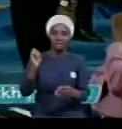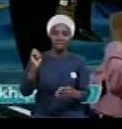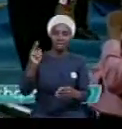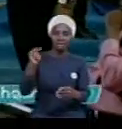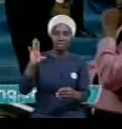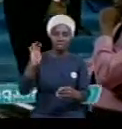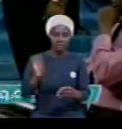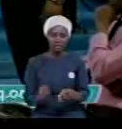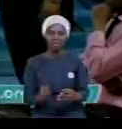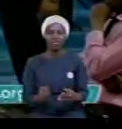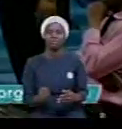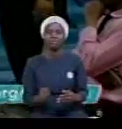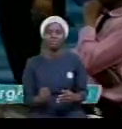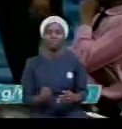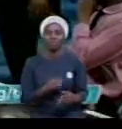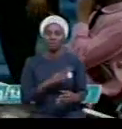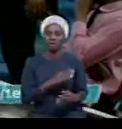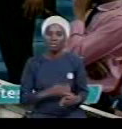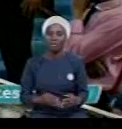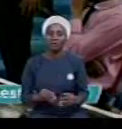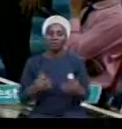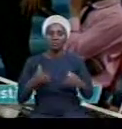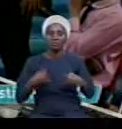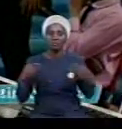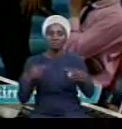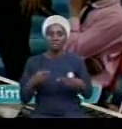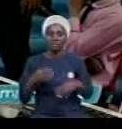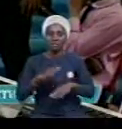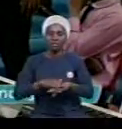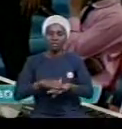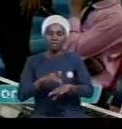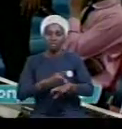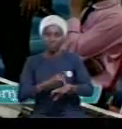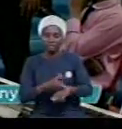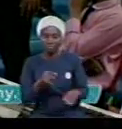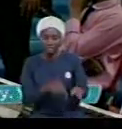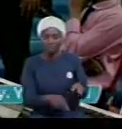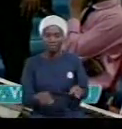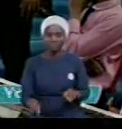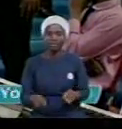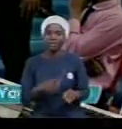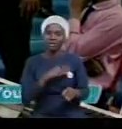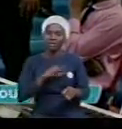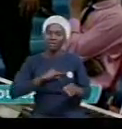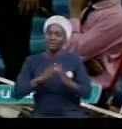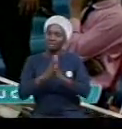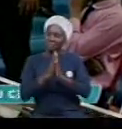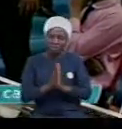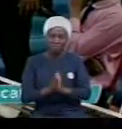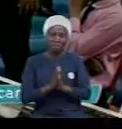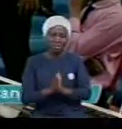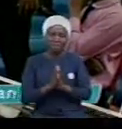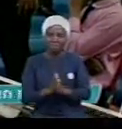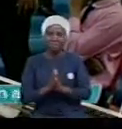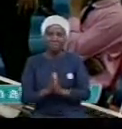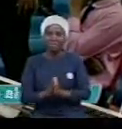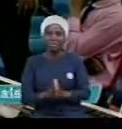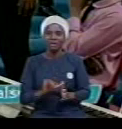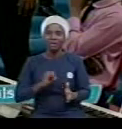alafa. Amo ko si bi ti mo gbadura de mo dupe lowo olorun ki n to